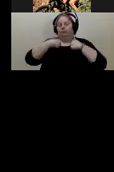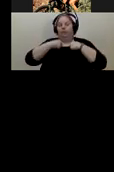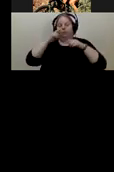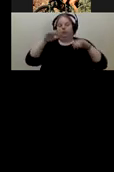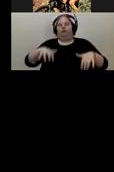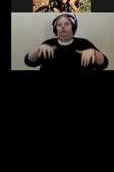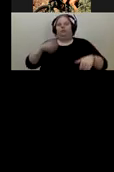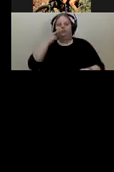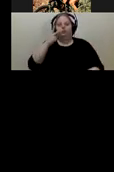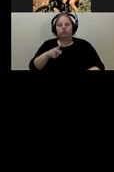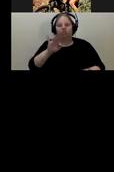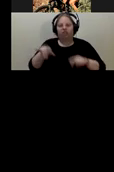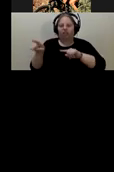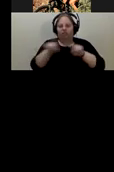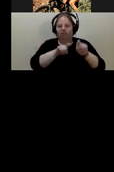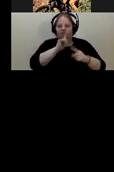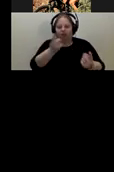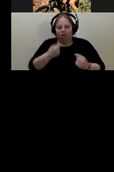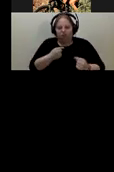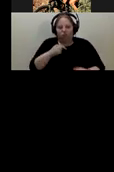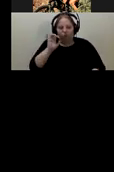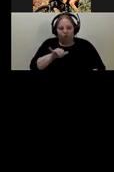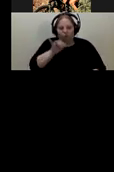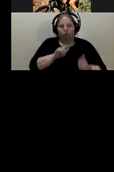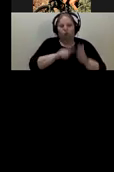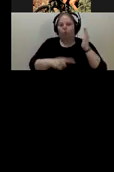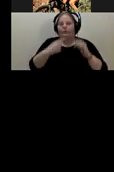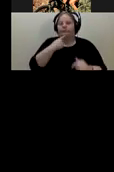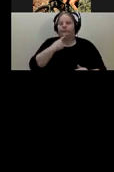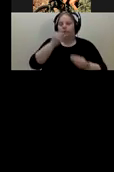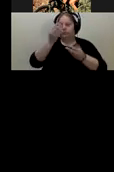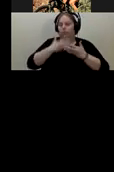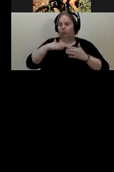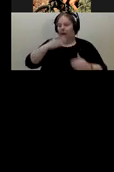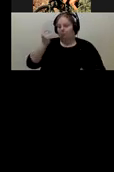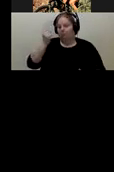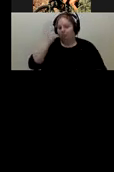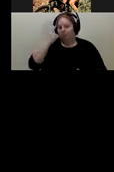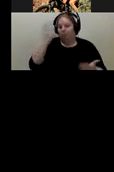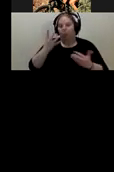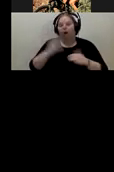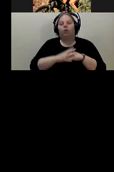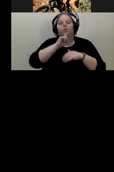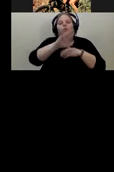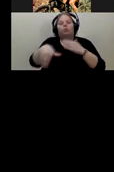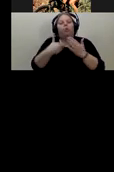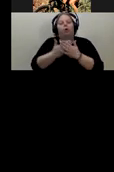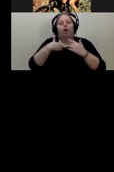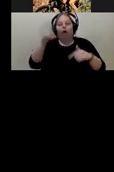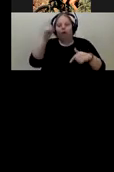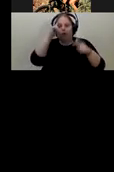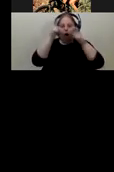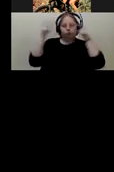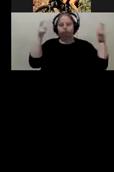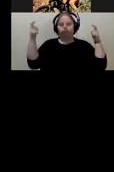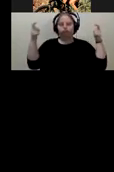I saw this poll. I think what this says to me is that we all have an overinflated sense of our